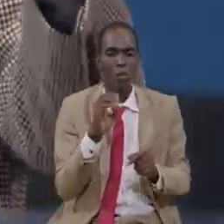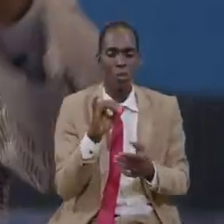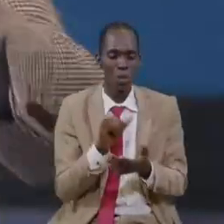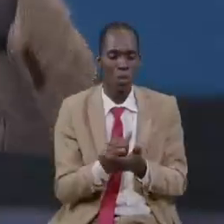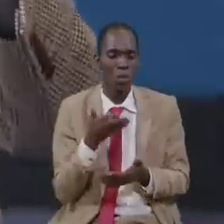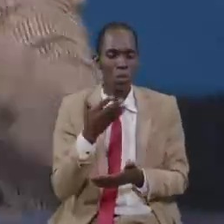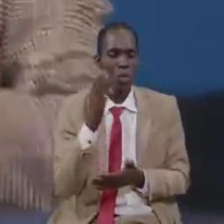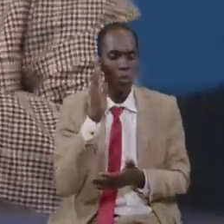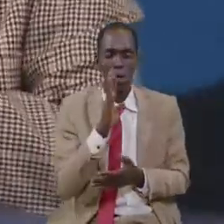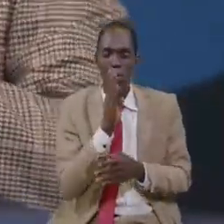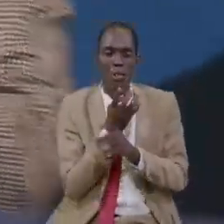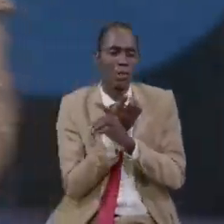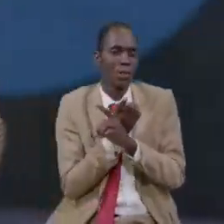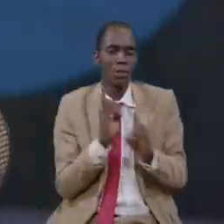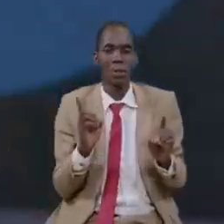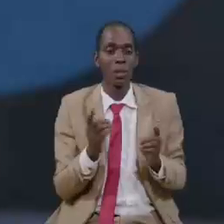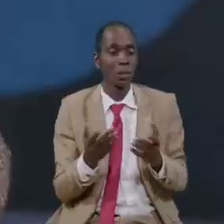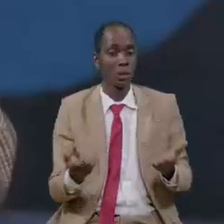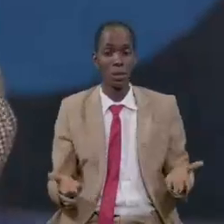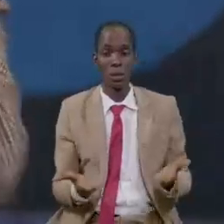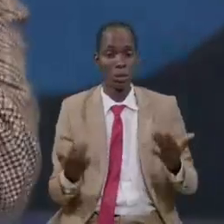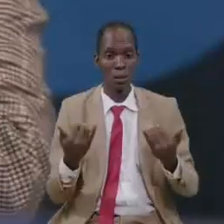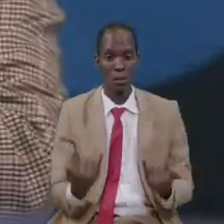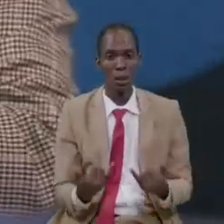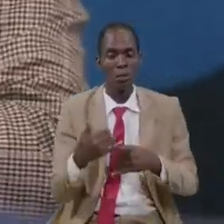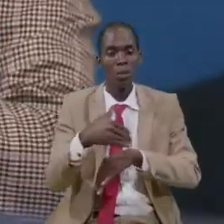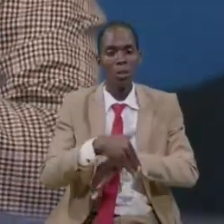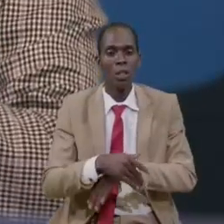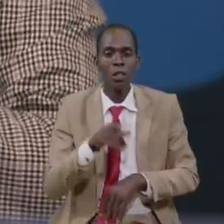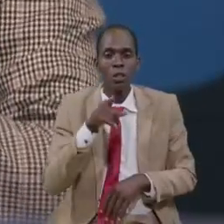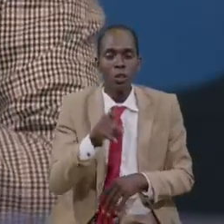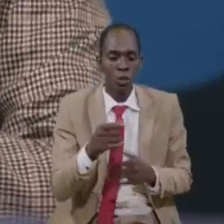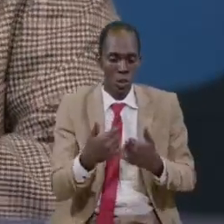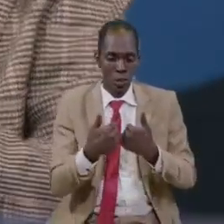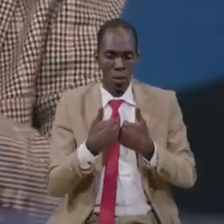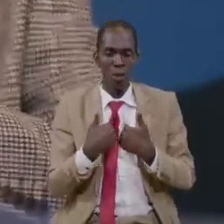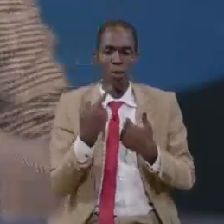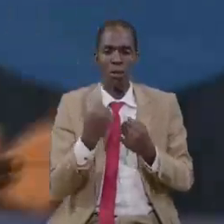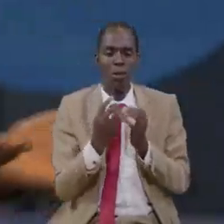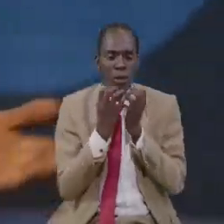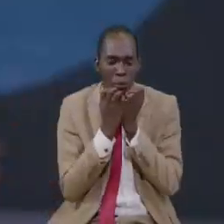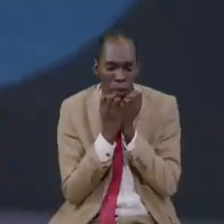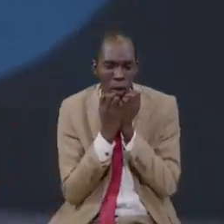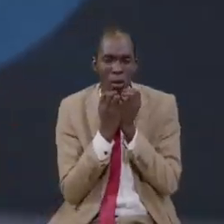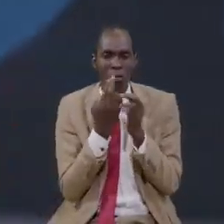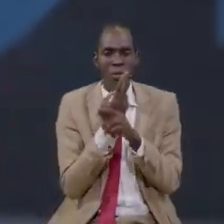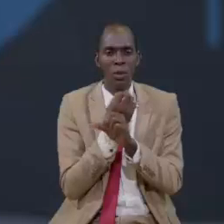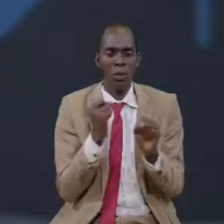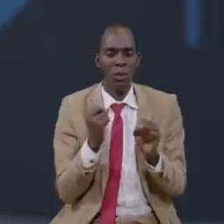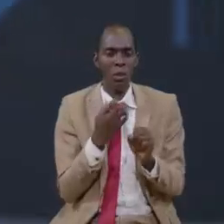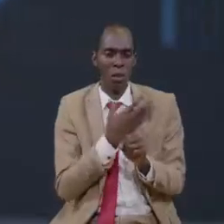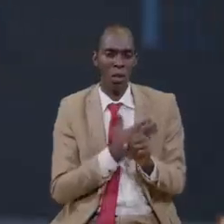here is it. Here is it tonight. Already you have the precious redemption. And here's your